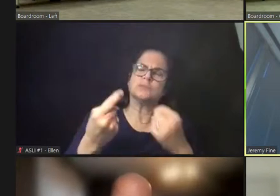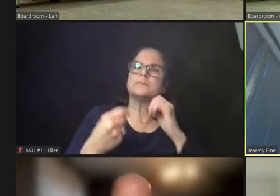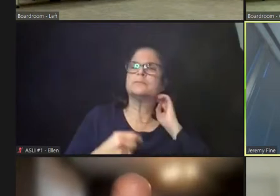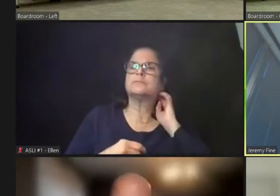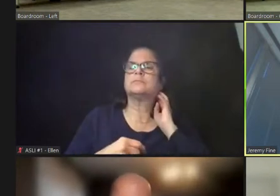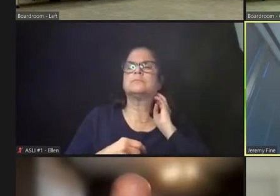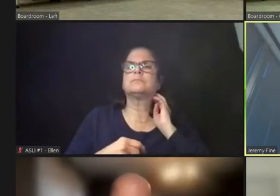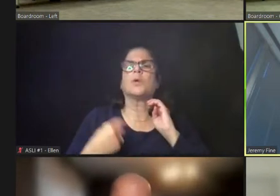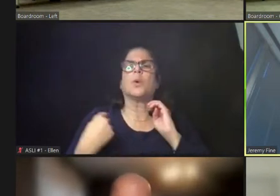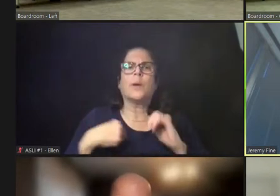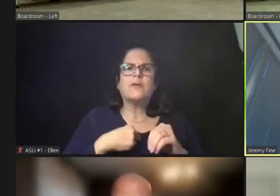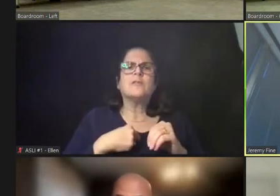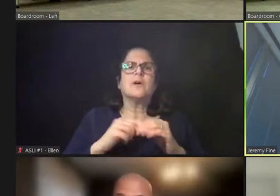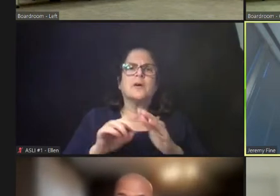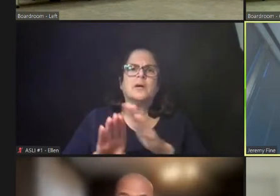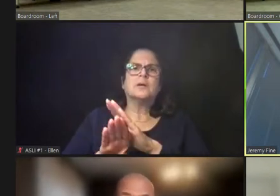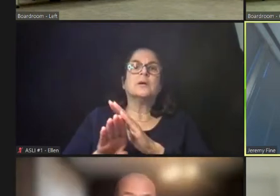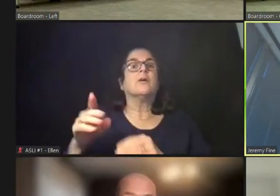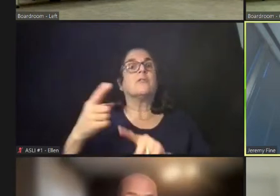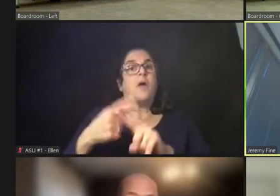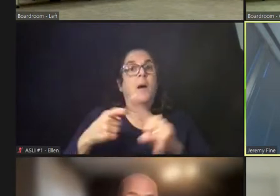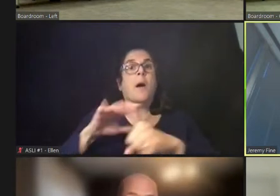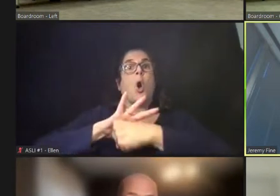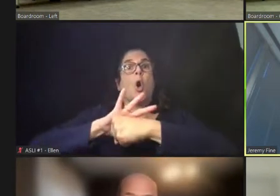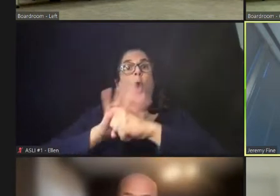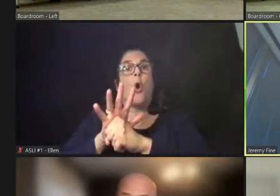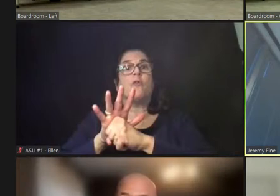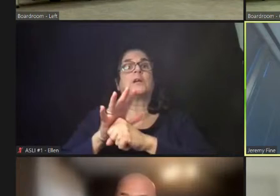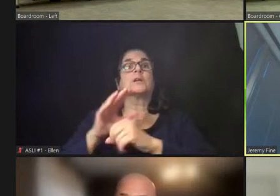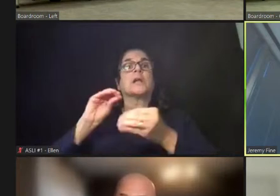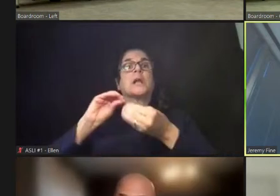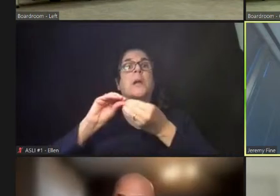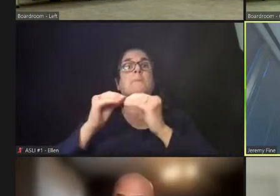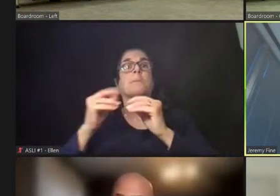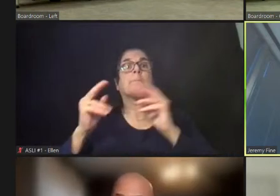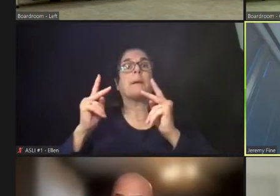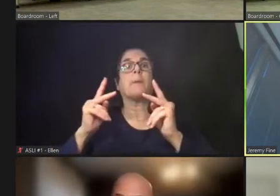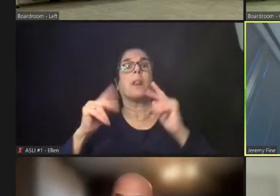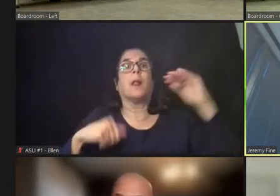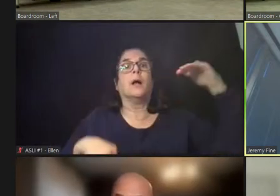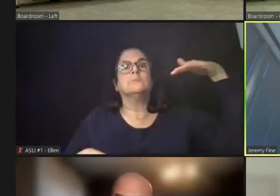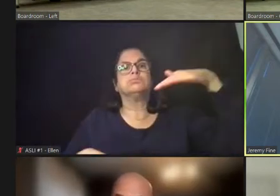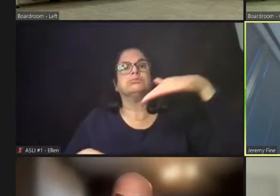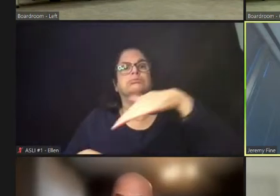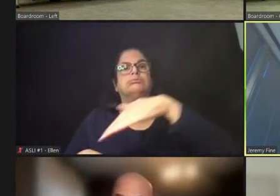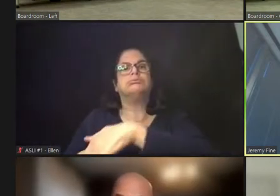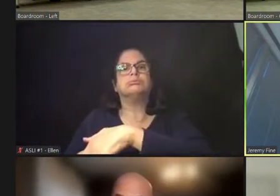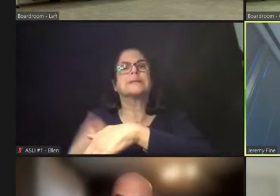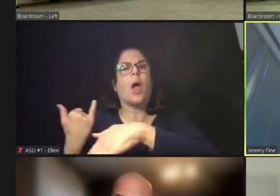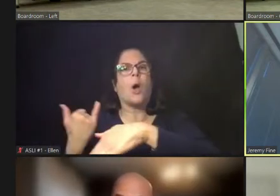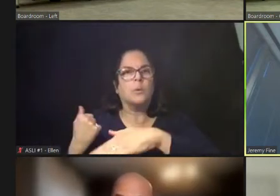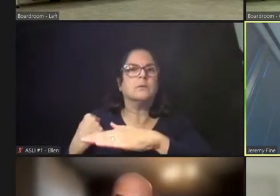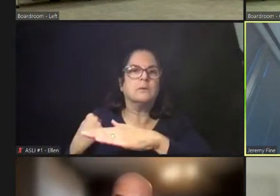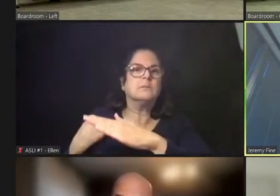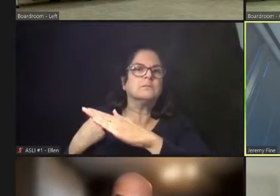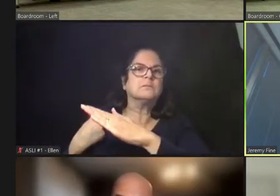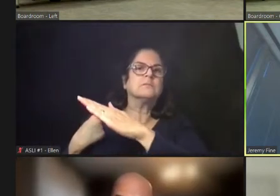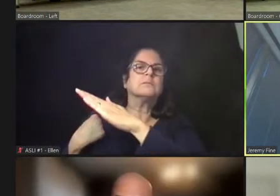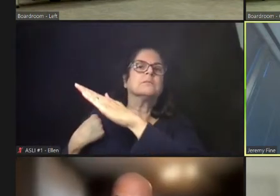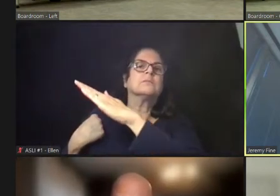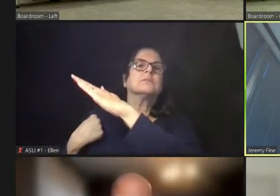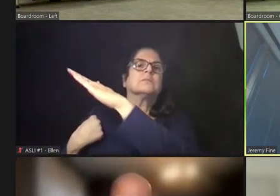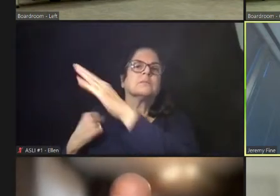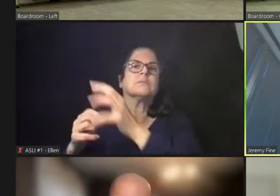up in the post-COVID, you know, kind of era, so to speak, you know, we'll be continuing to look for those opportunities. We also